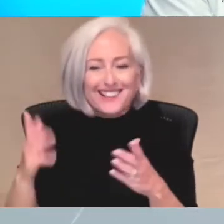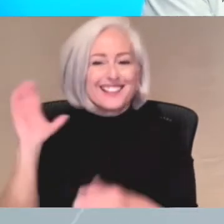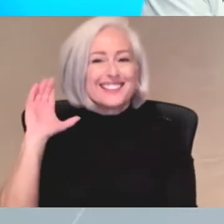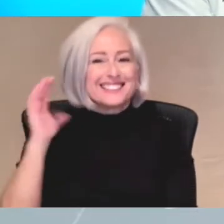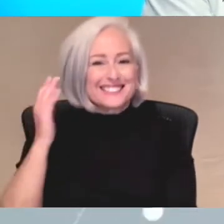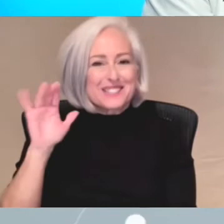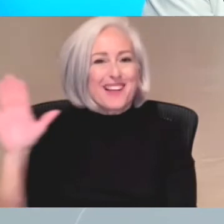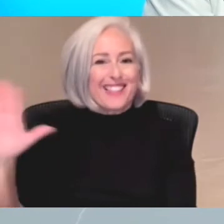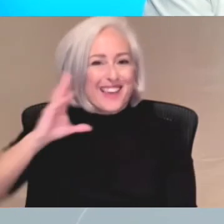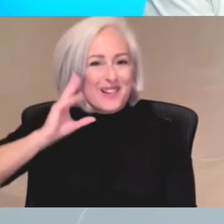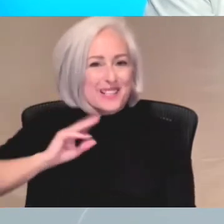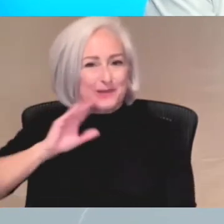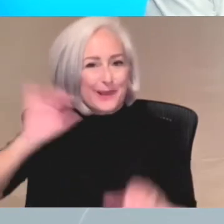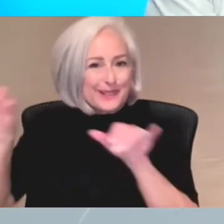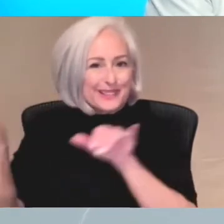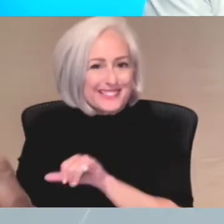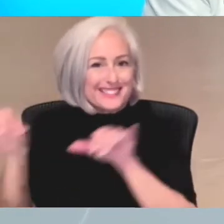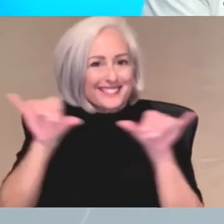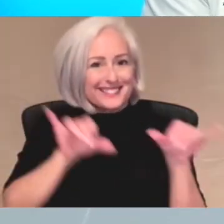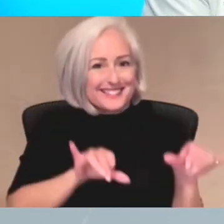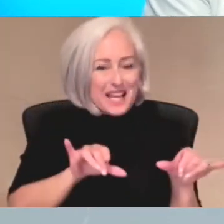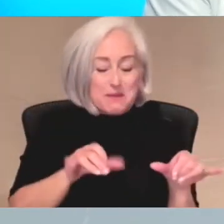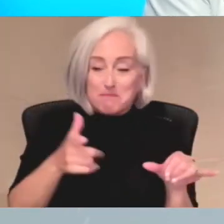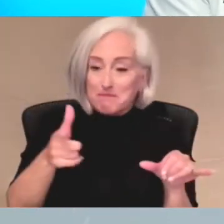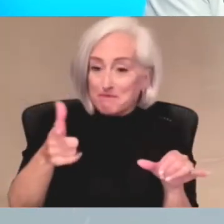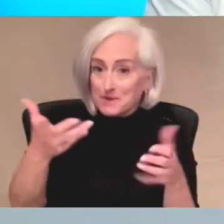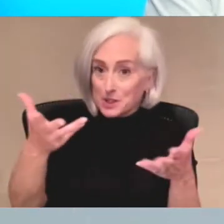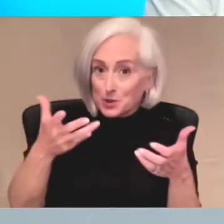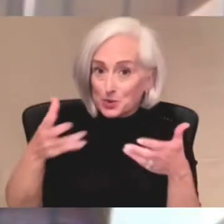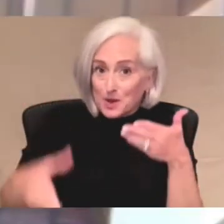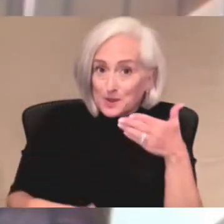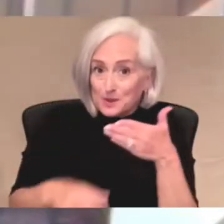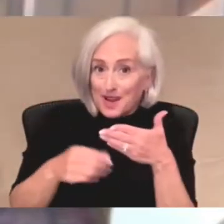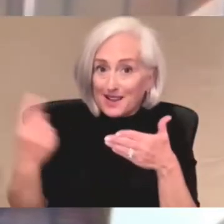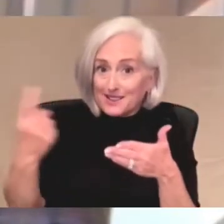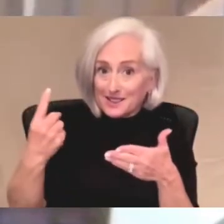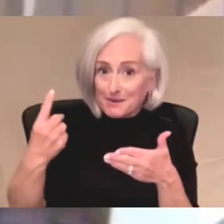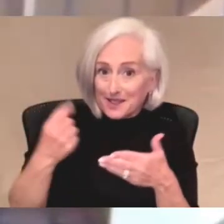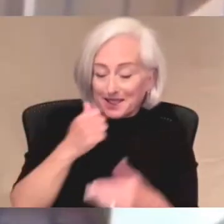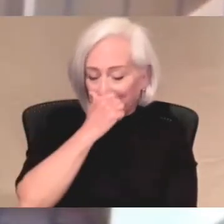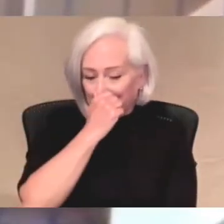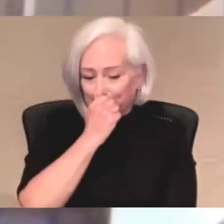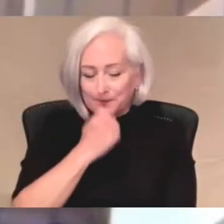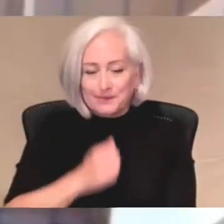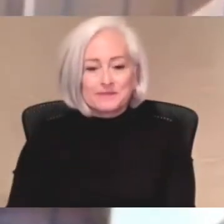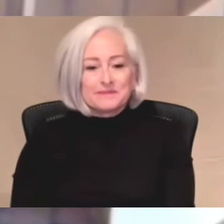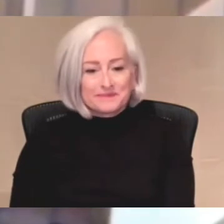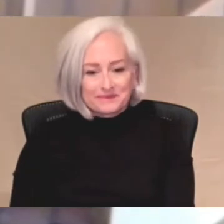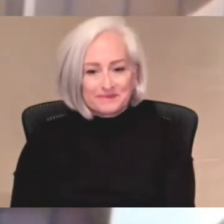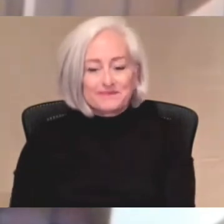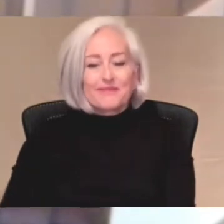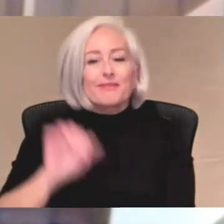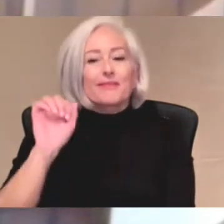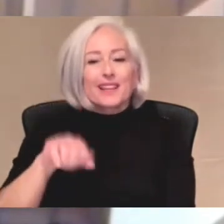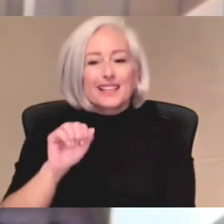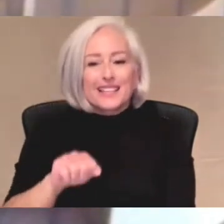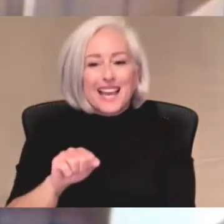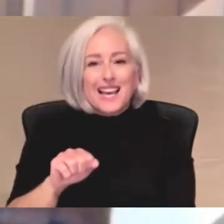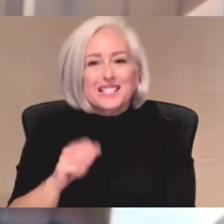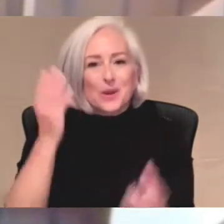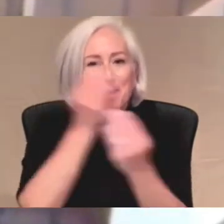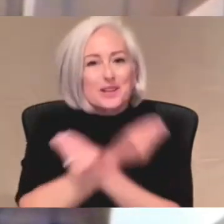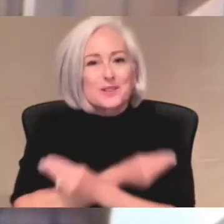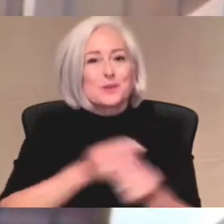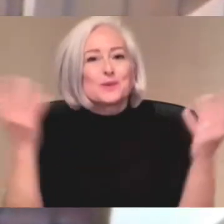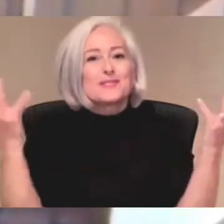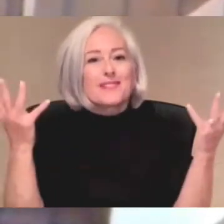as well. Could you, do you have anything to add to that? Yes, I just wanted to tell everyone that